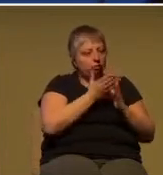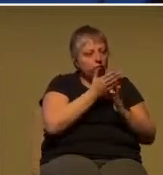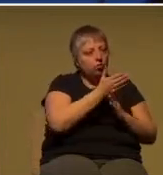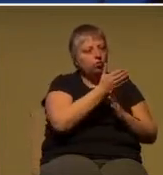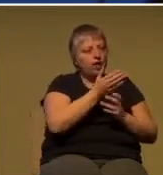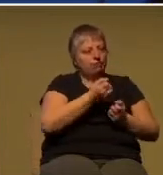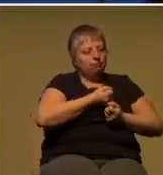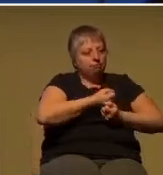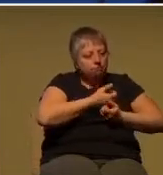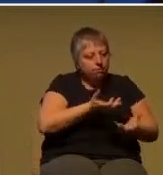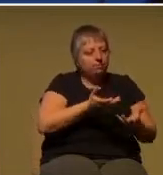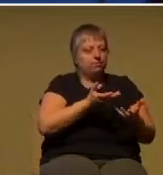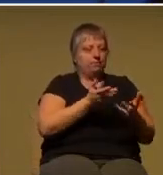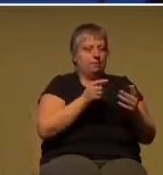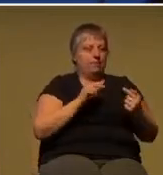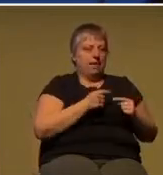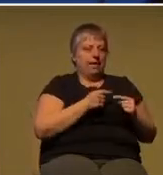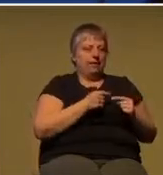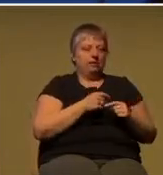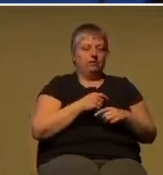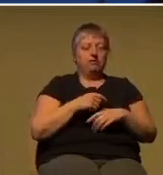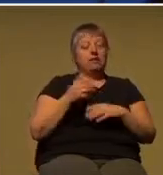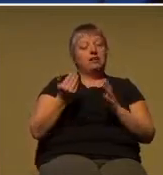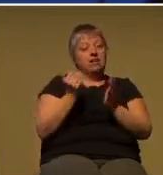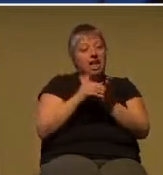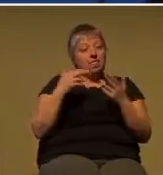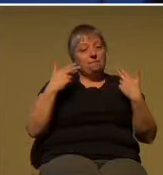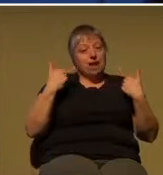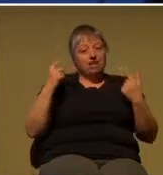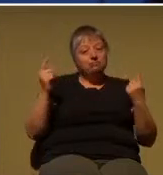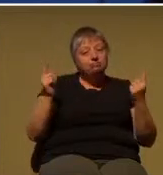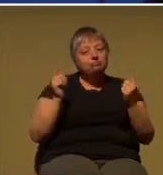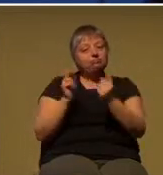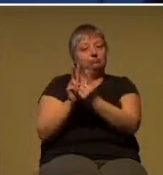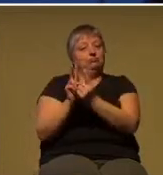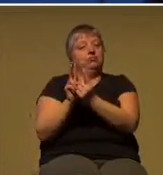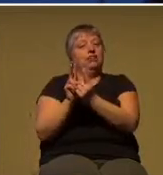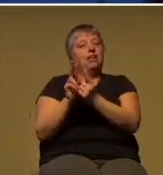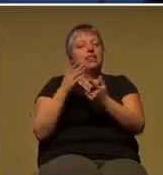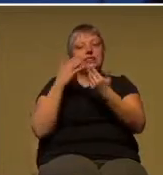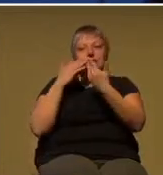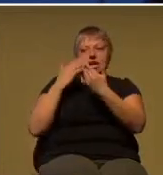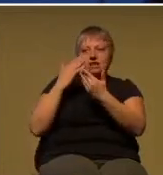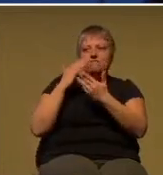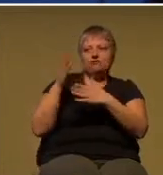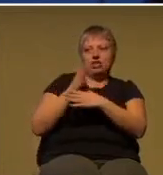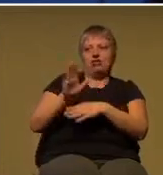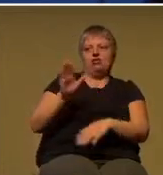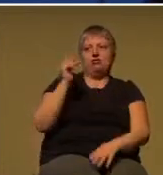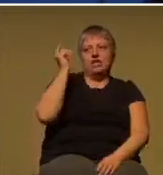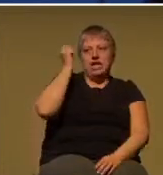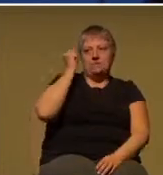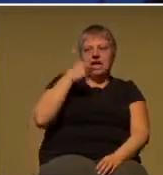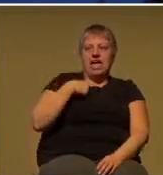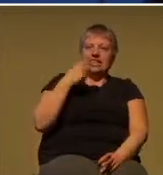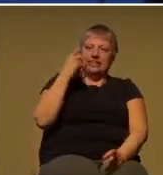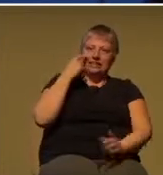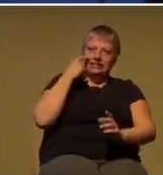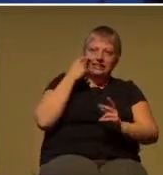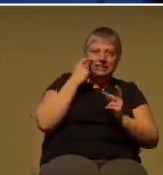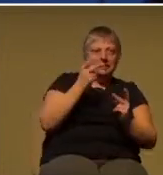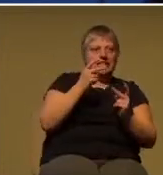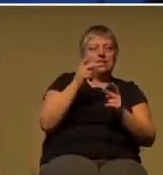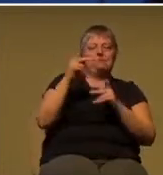pastor came up and he said, again, thank you for sharing your testimony. I can see that people are going to start opening up